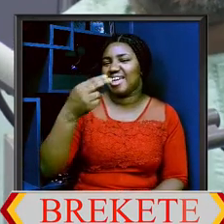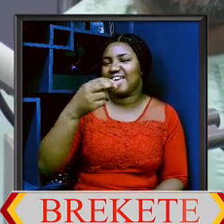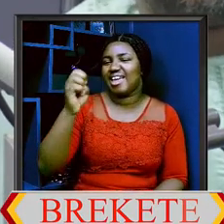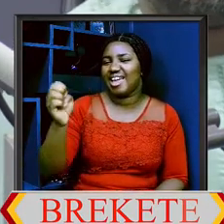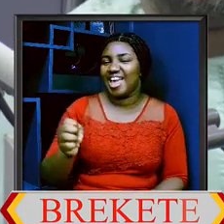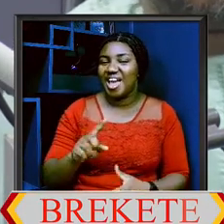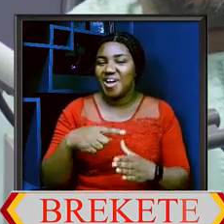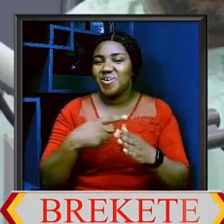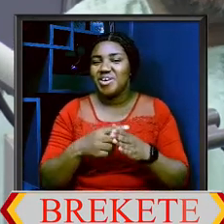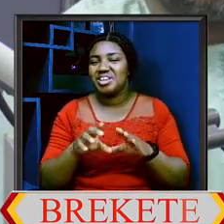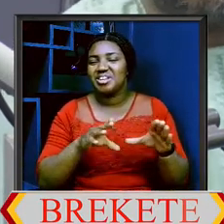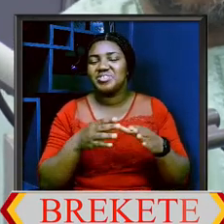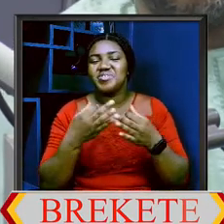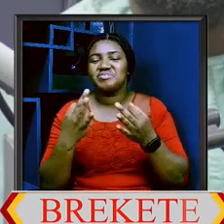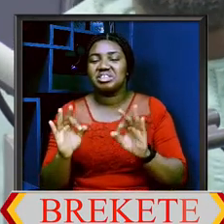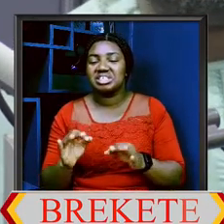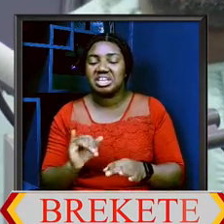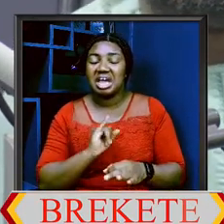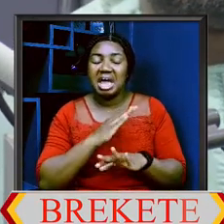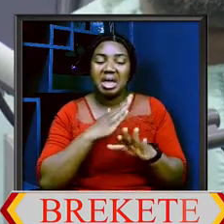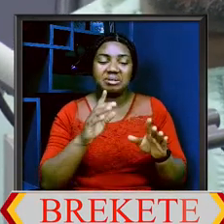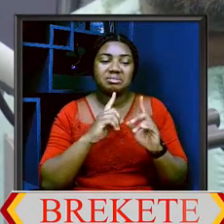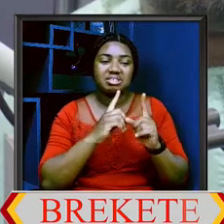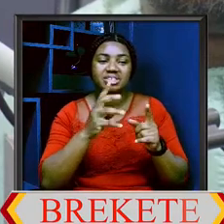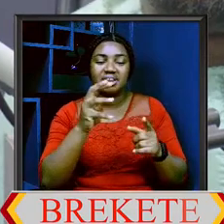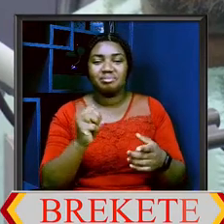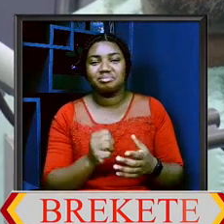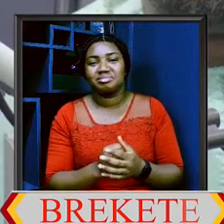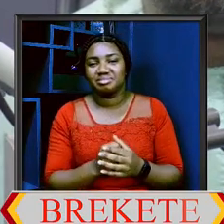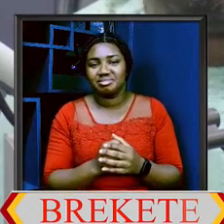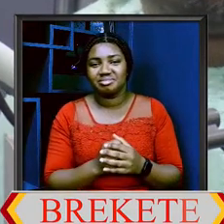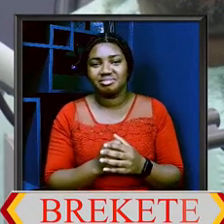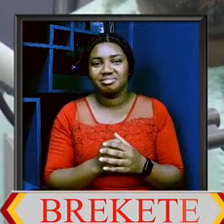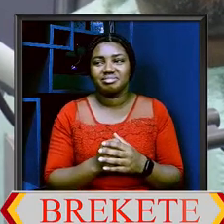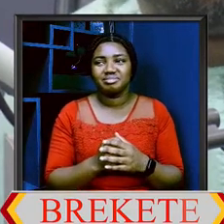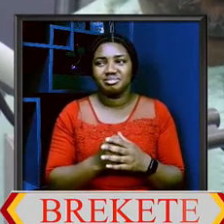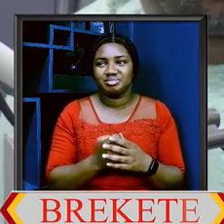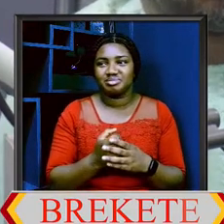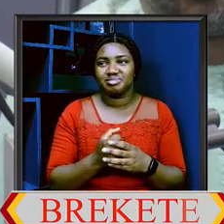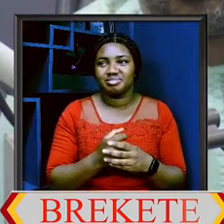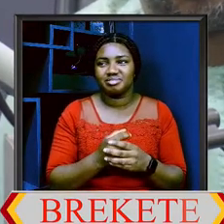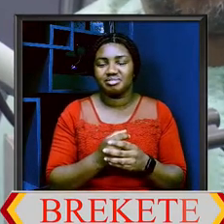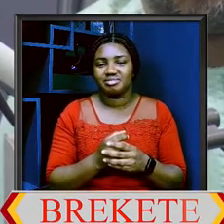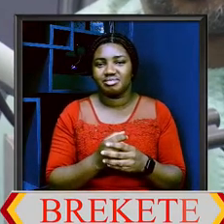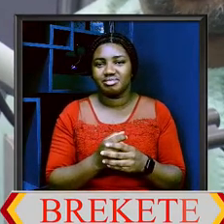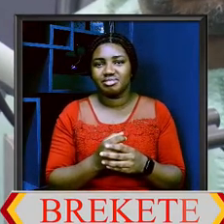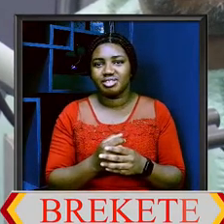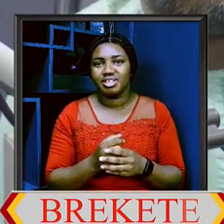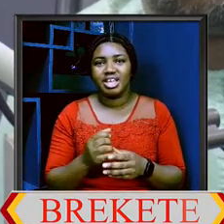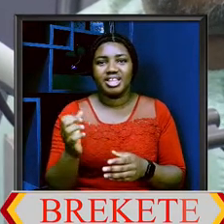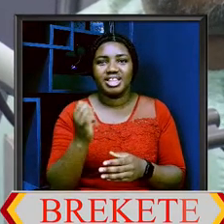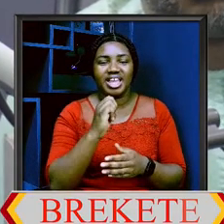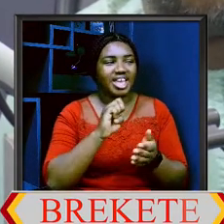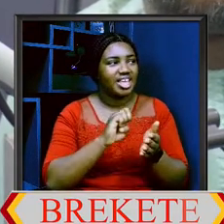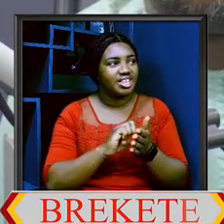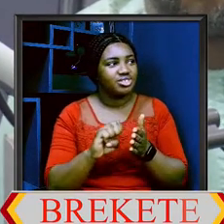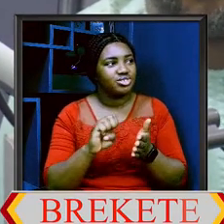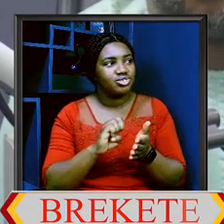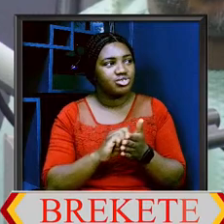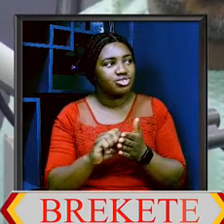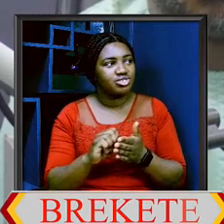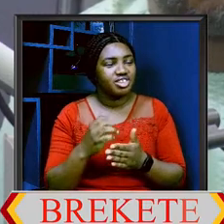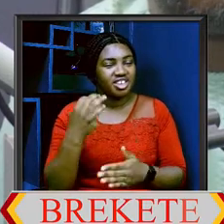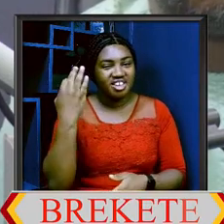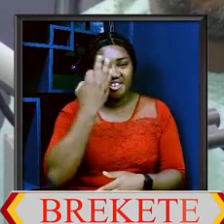do finish I know they mind them we just take excuse